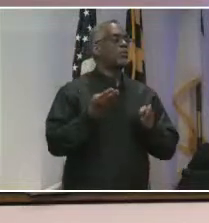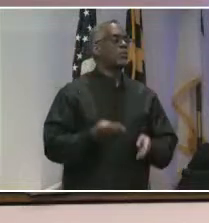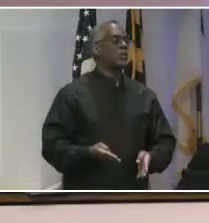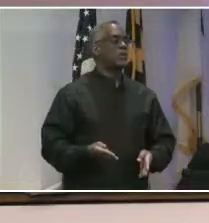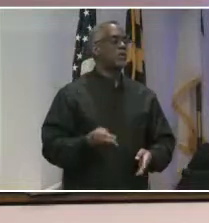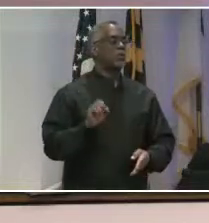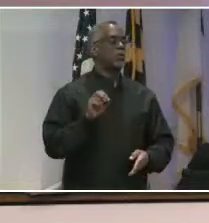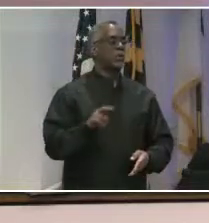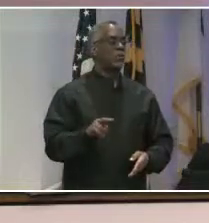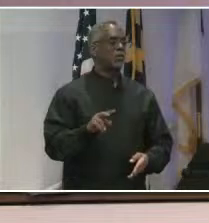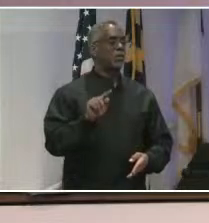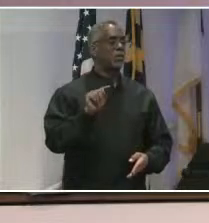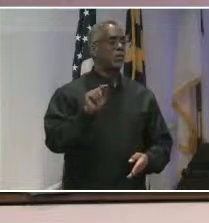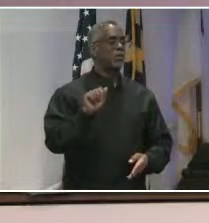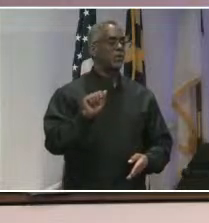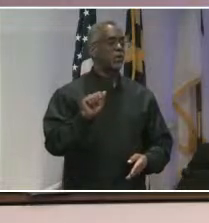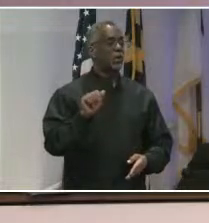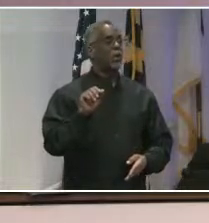McFadden.